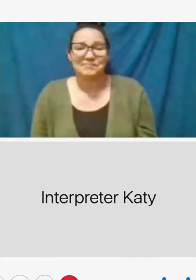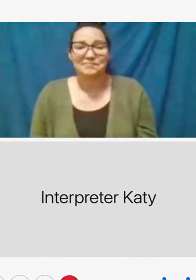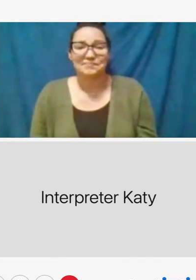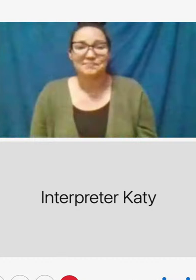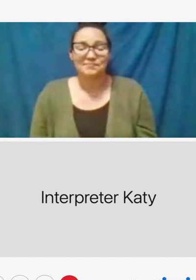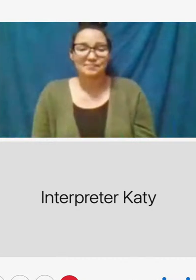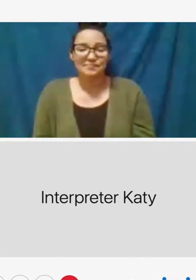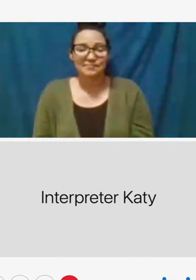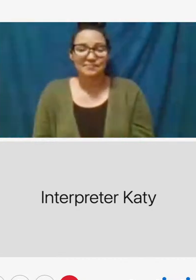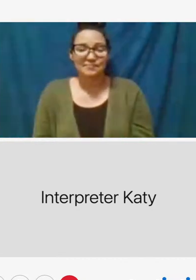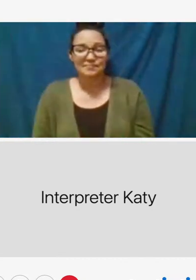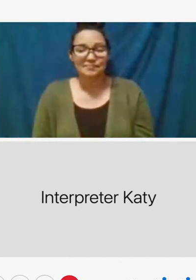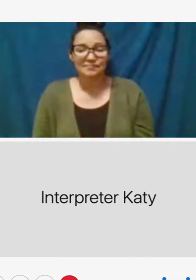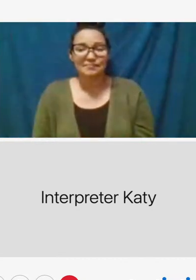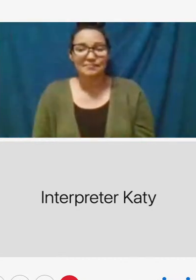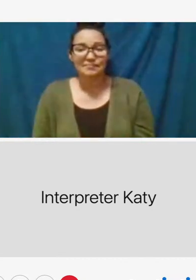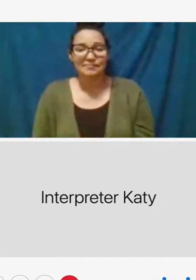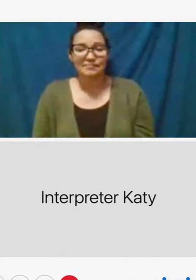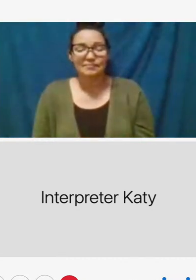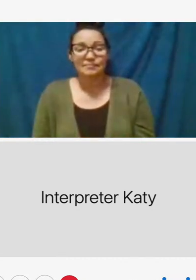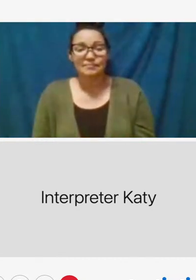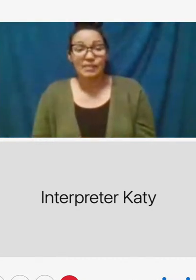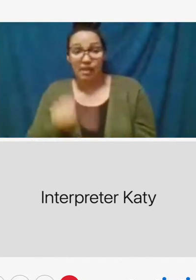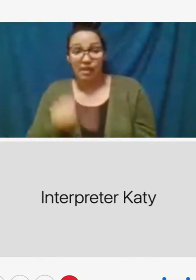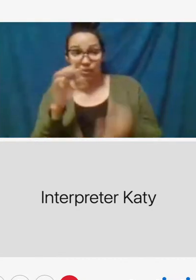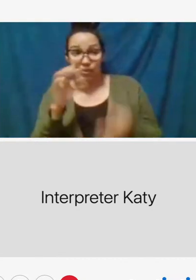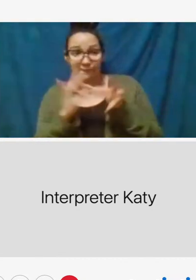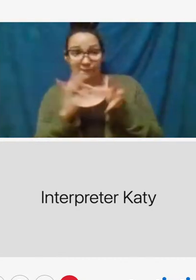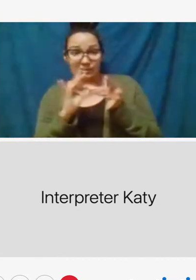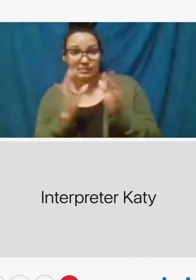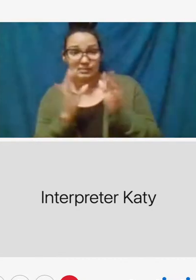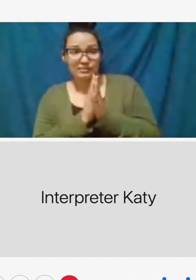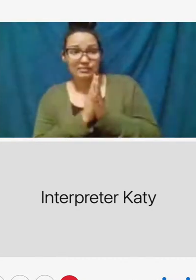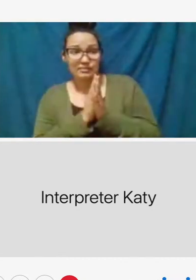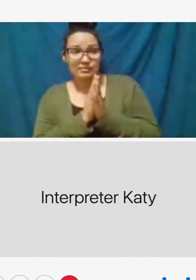you there other comments